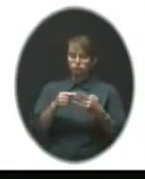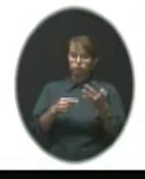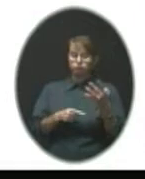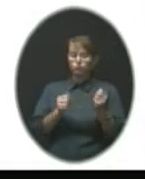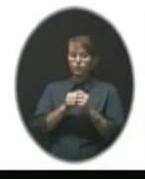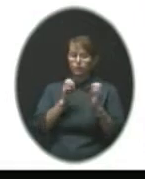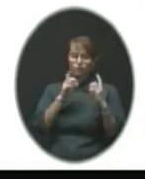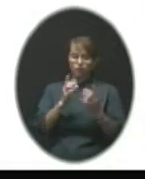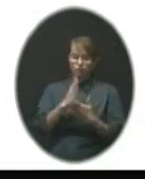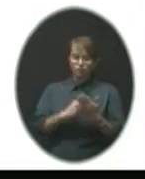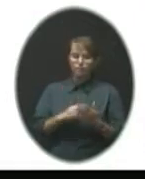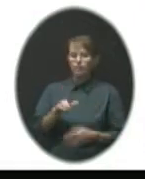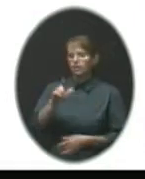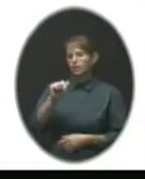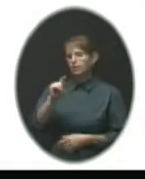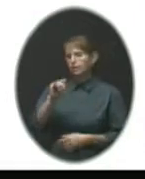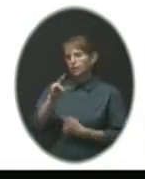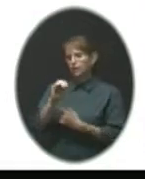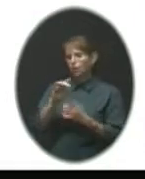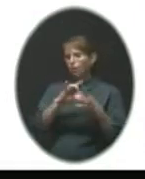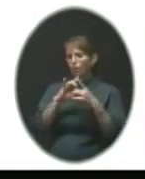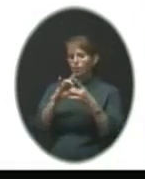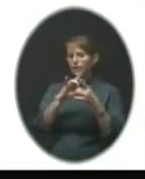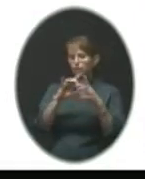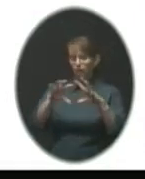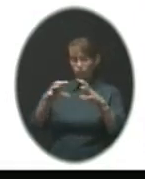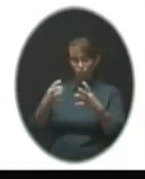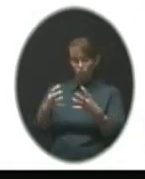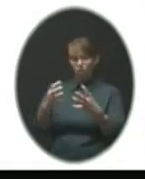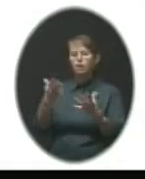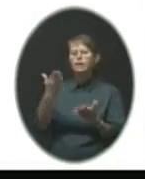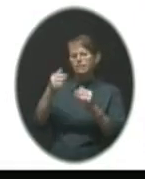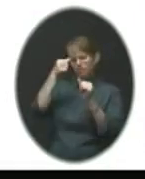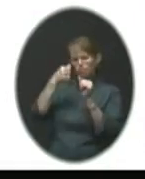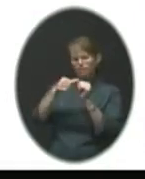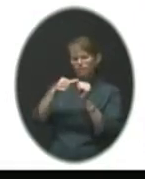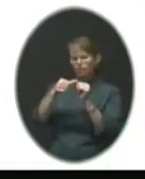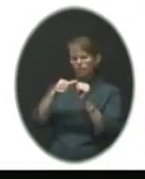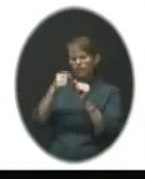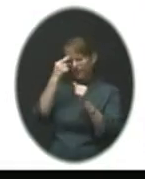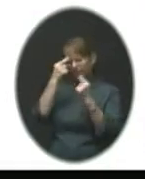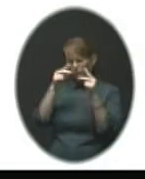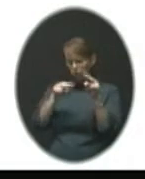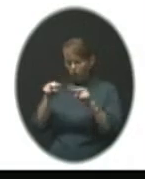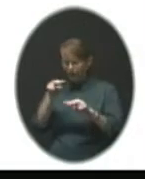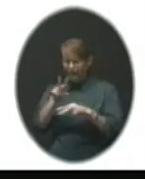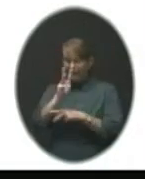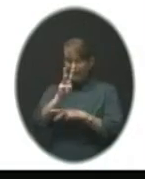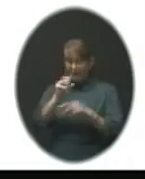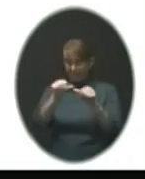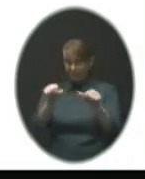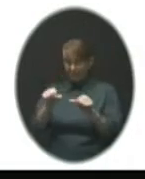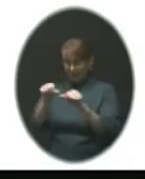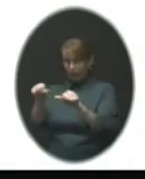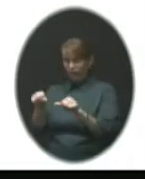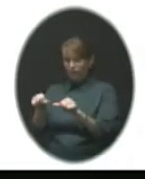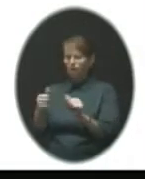The Latino Coalition as a whole, you might remember there were six areas. All six areas